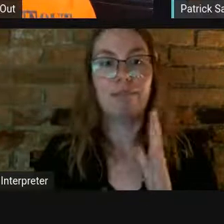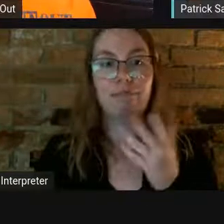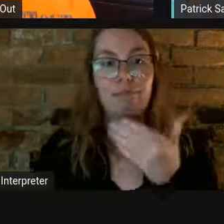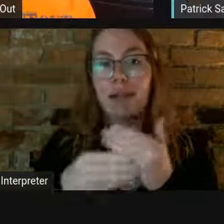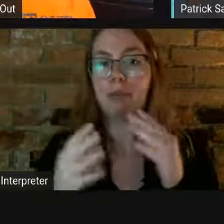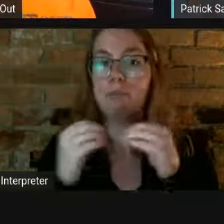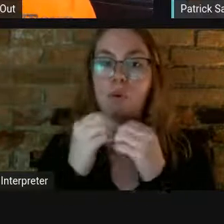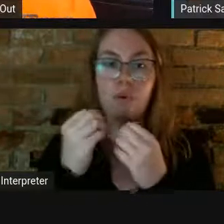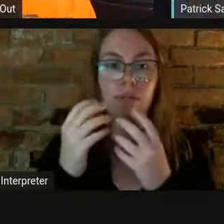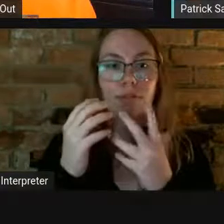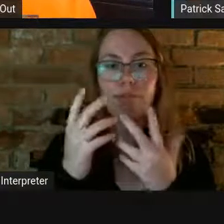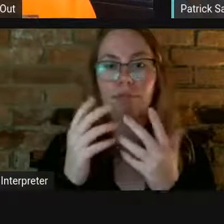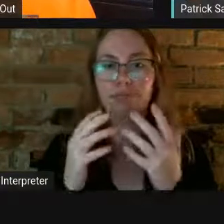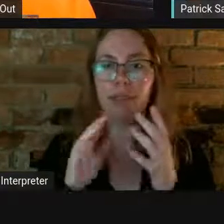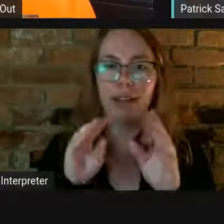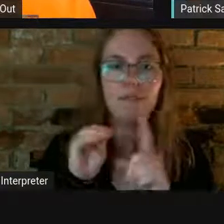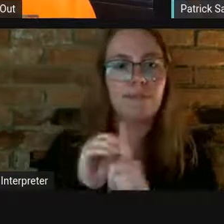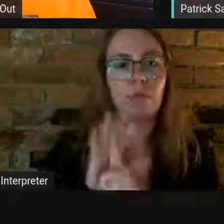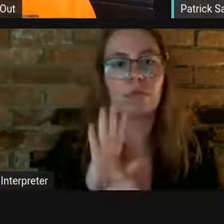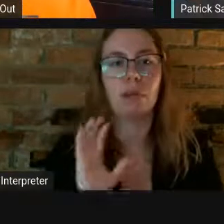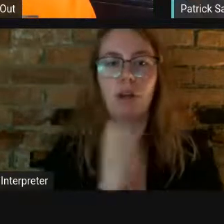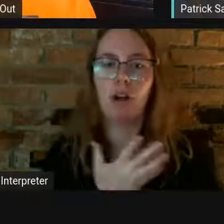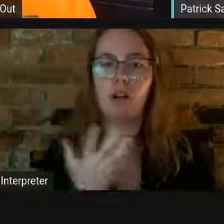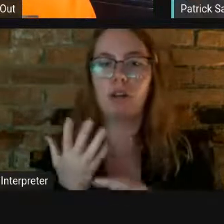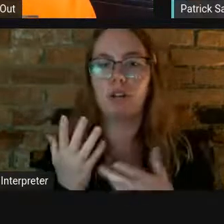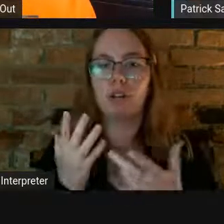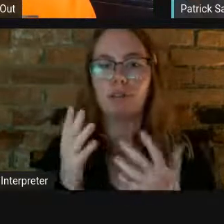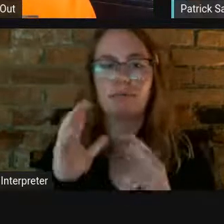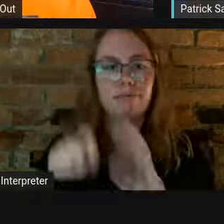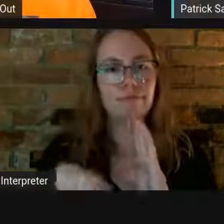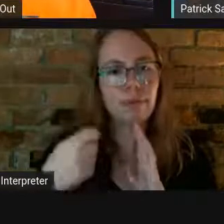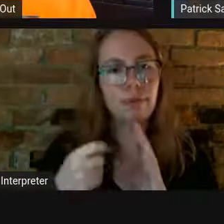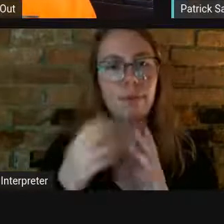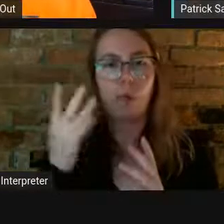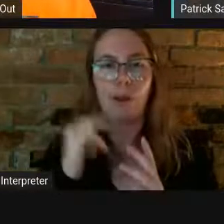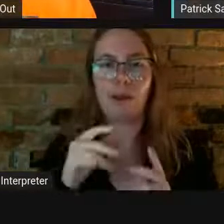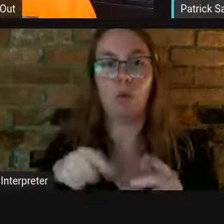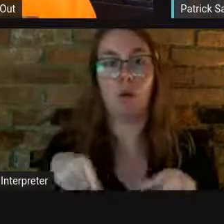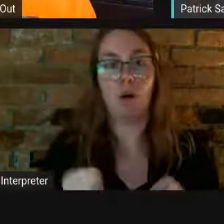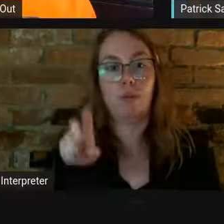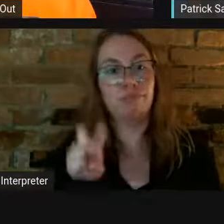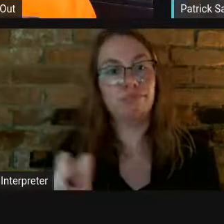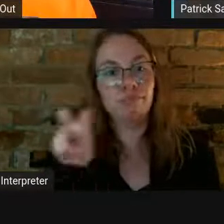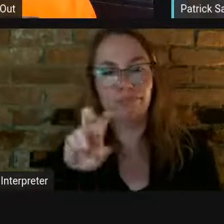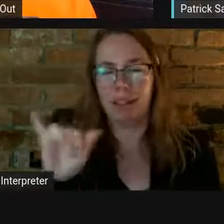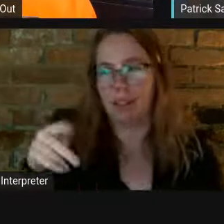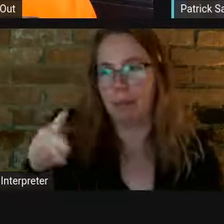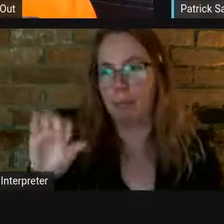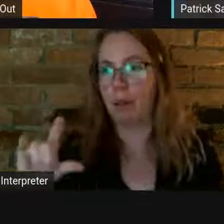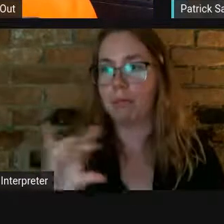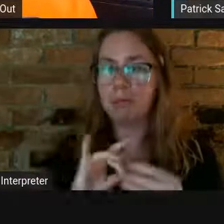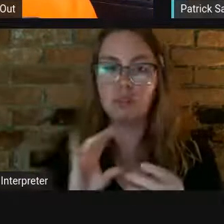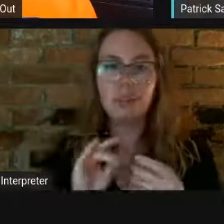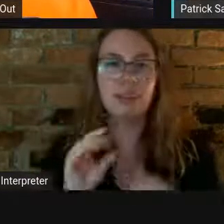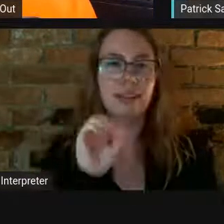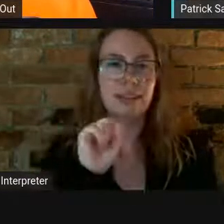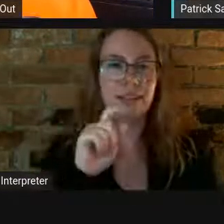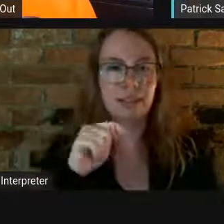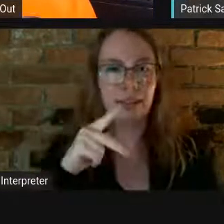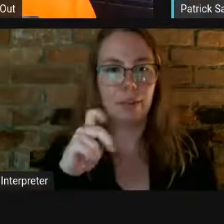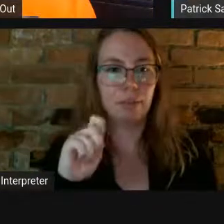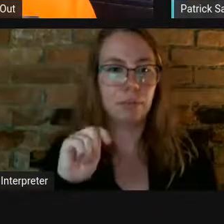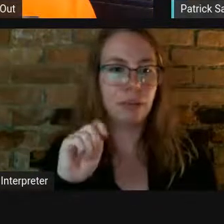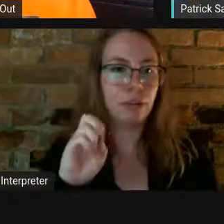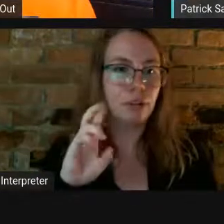so many times in the movie, you know, St. Petersburg and Moscow are the kind of well-known metropolitan areas, but as we